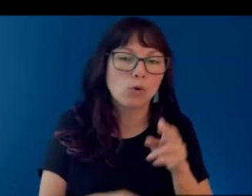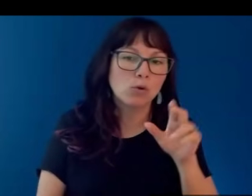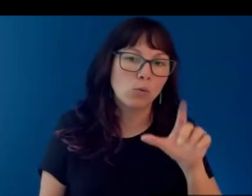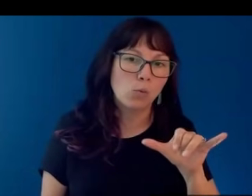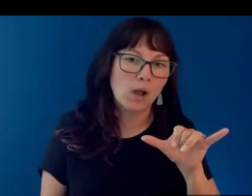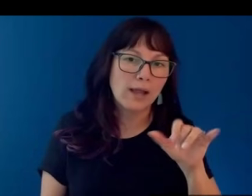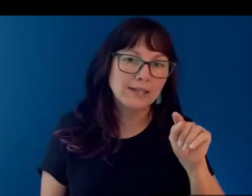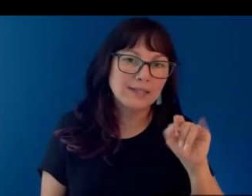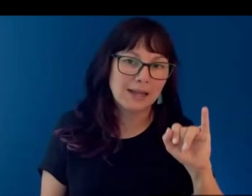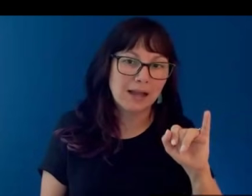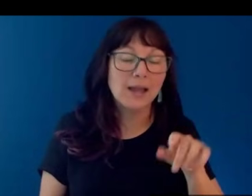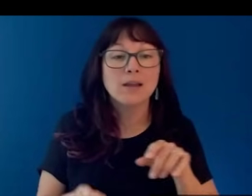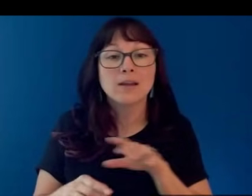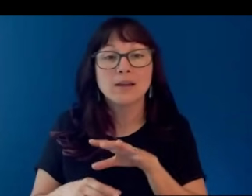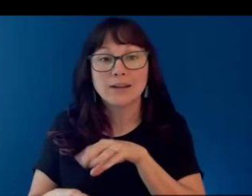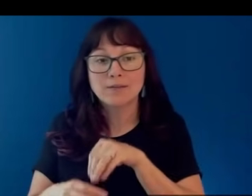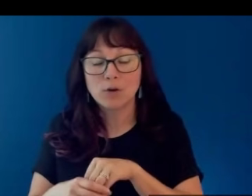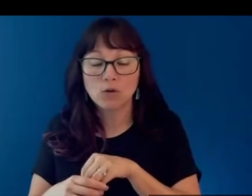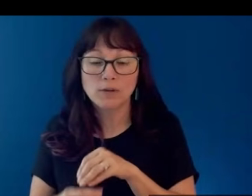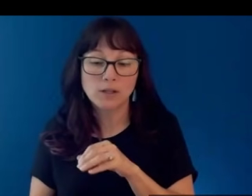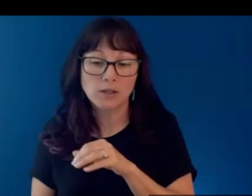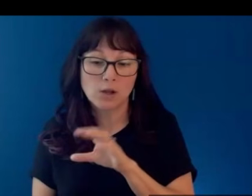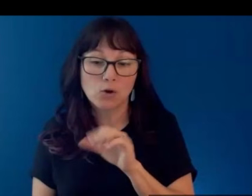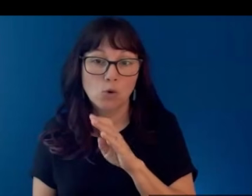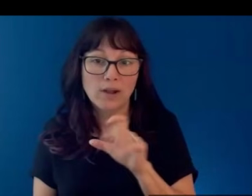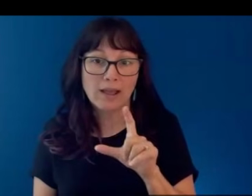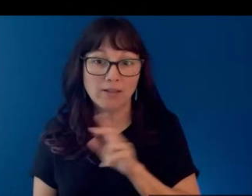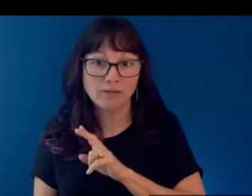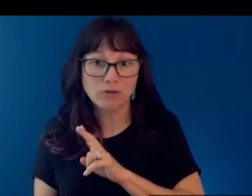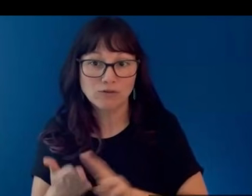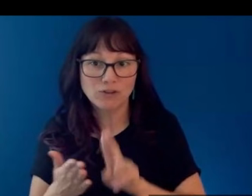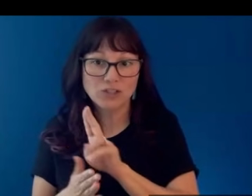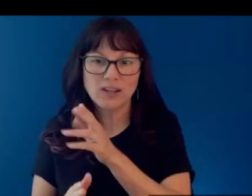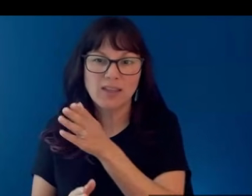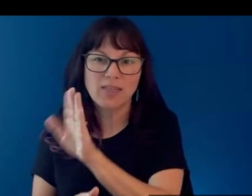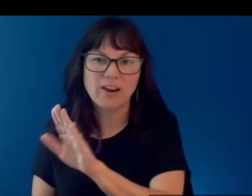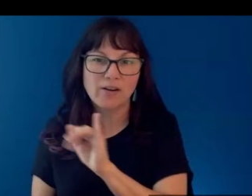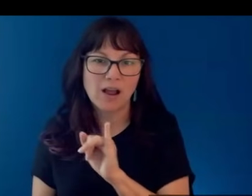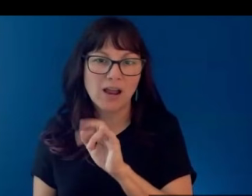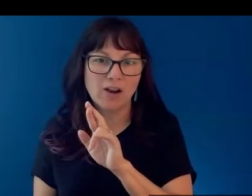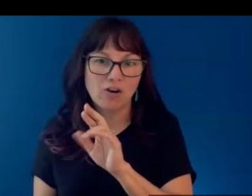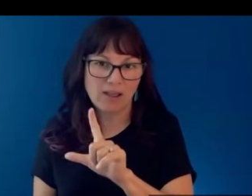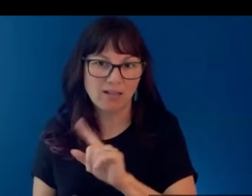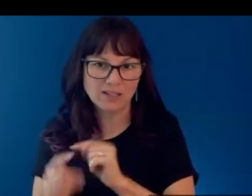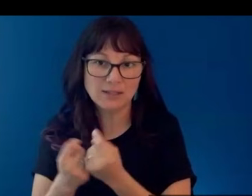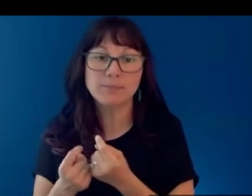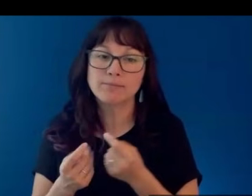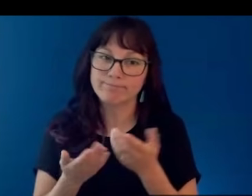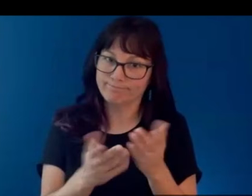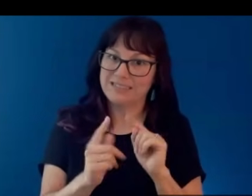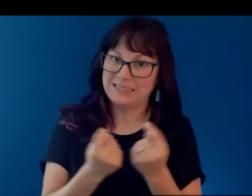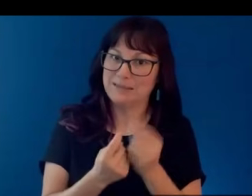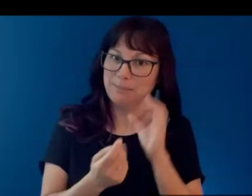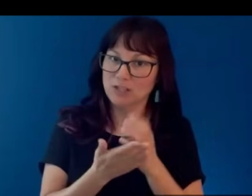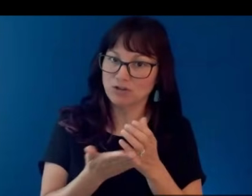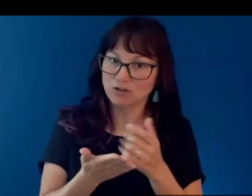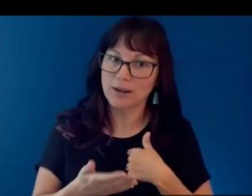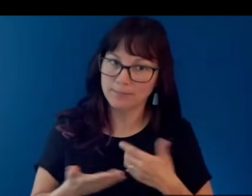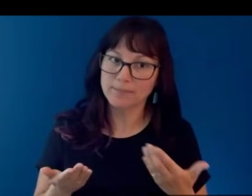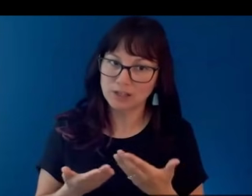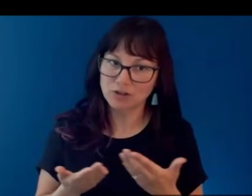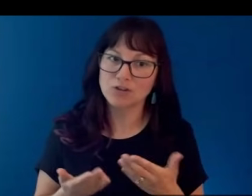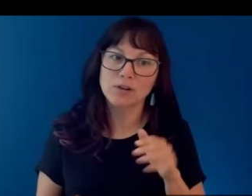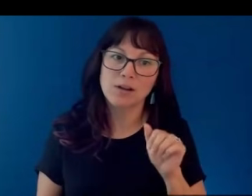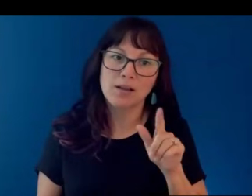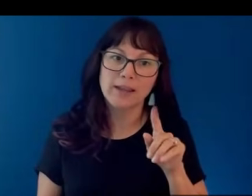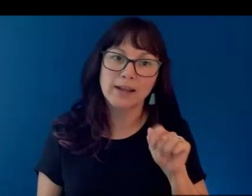Cornell University's ILR school. This is our team here. I'm Aleda Taruno. I'm here with Ray Sabula